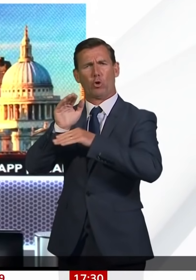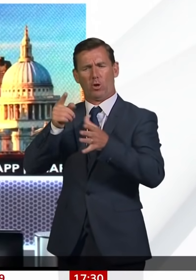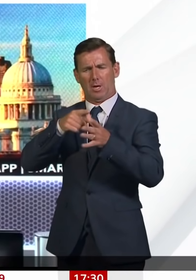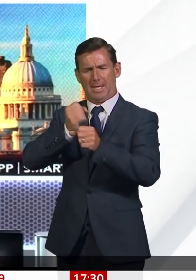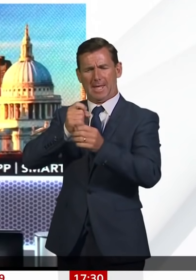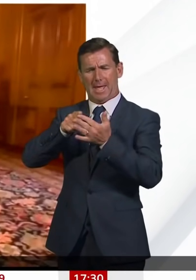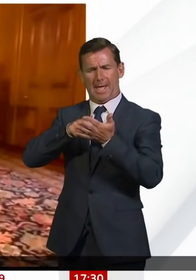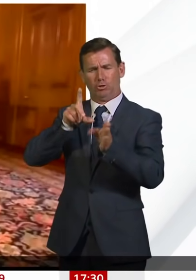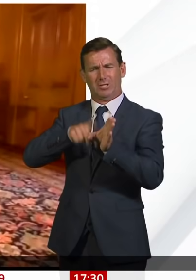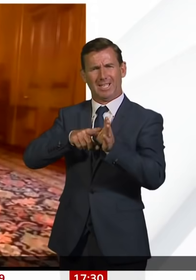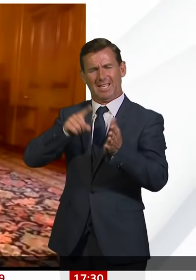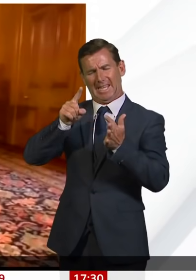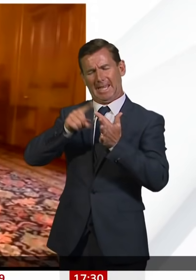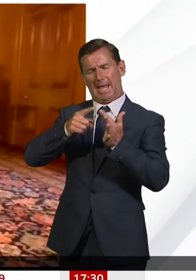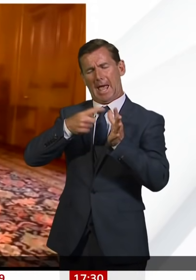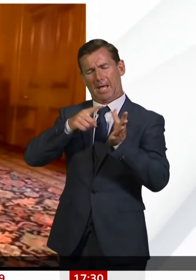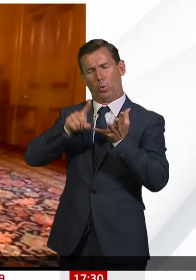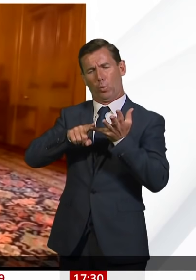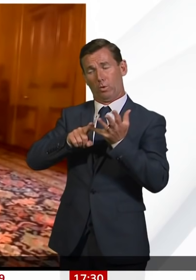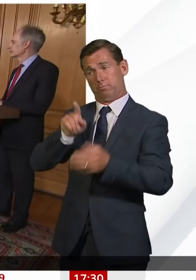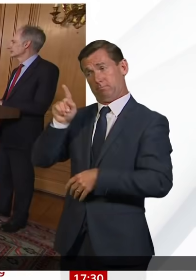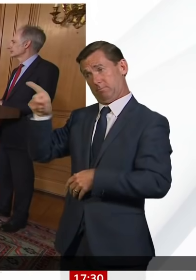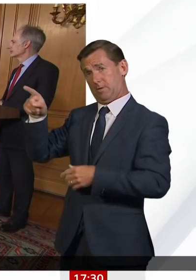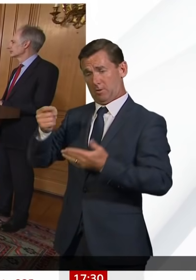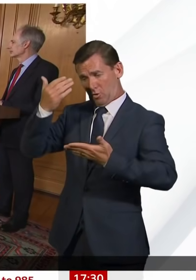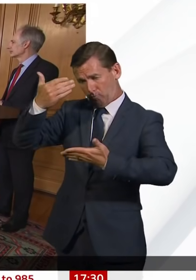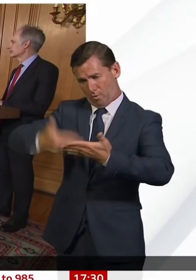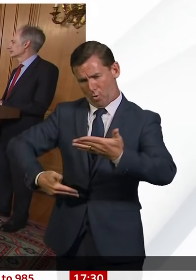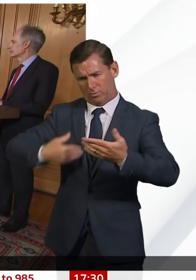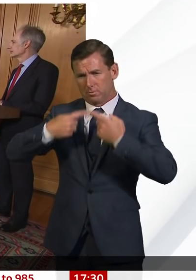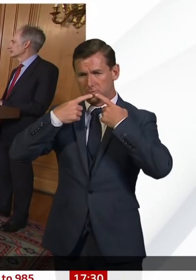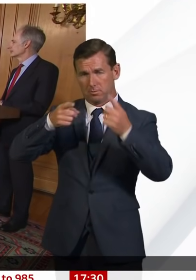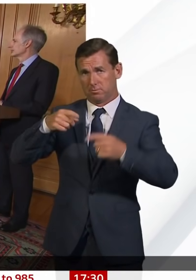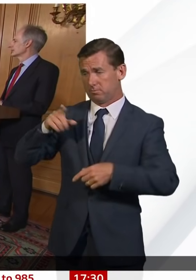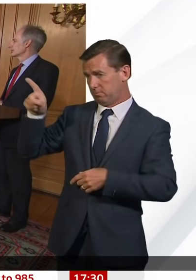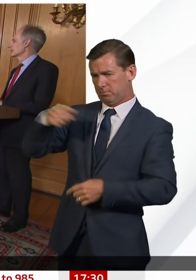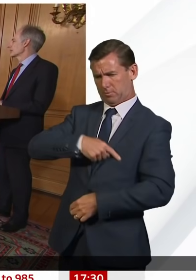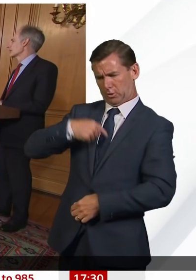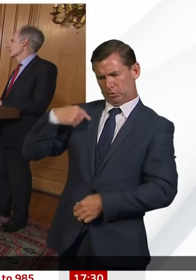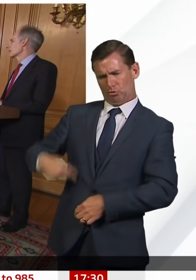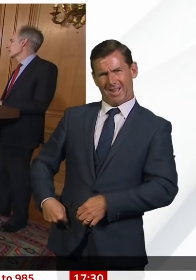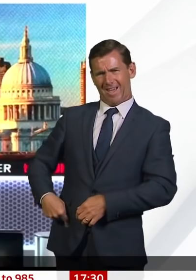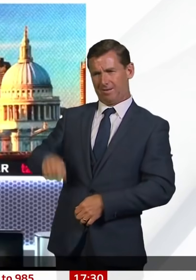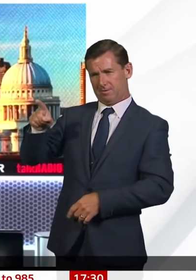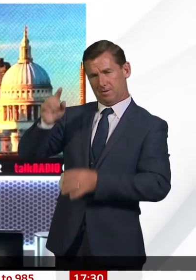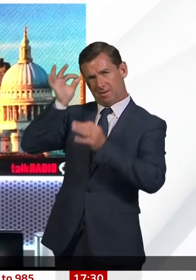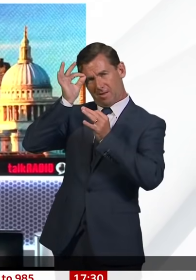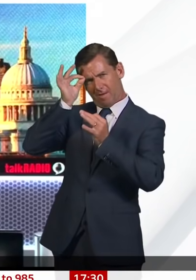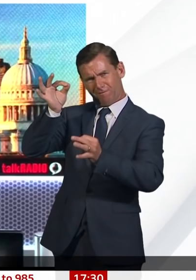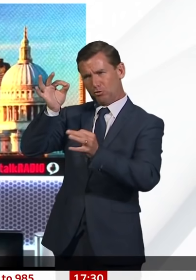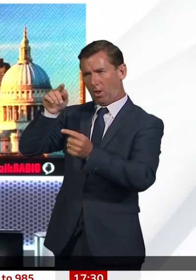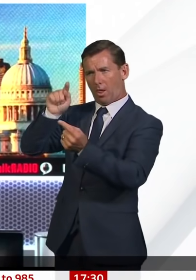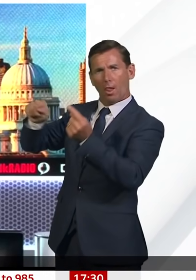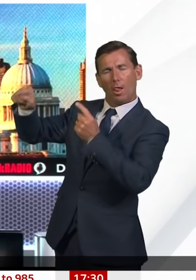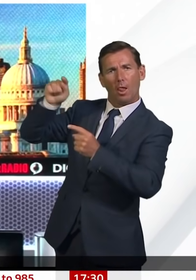this week, concludes that official and state-backed Chinese sources are behind the spread of